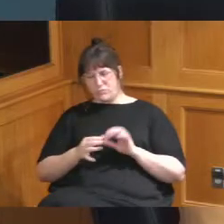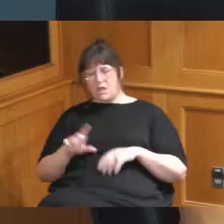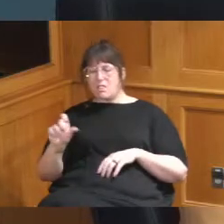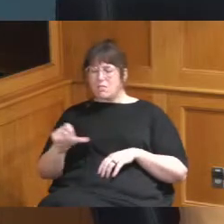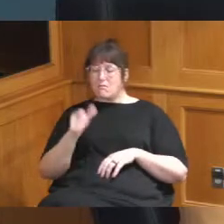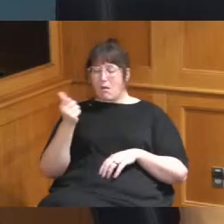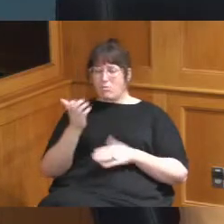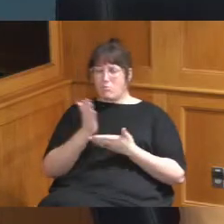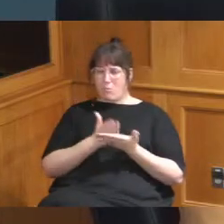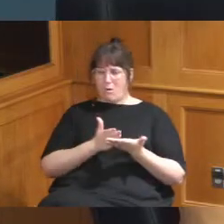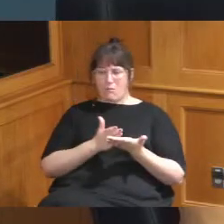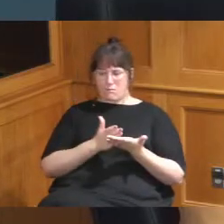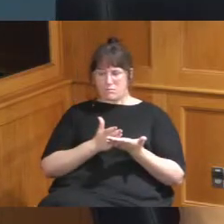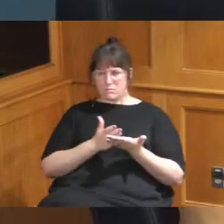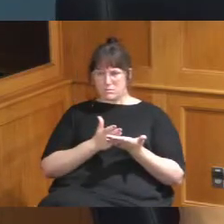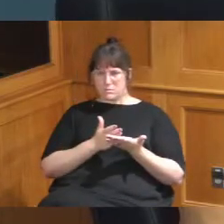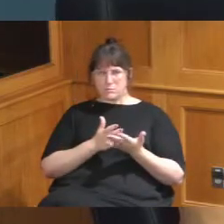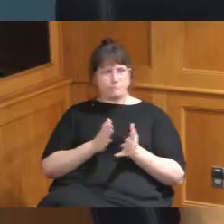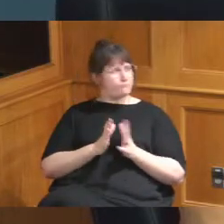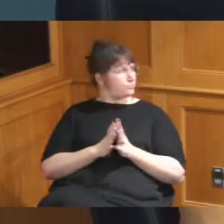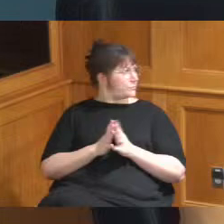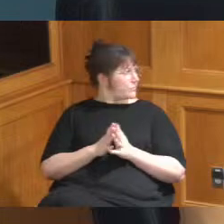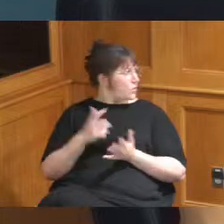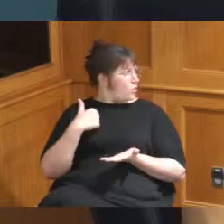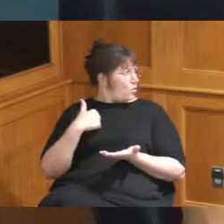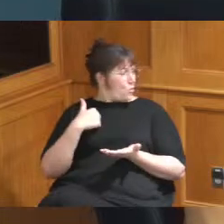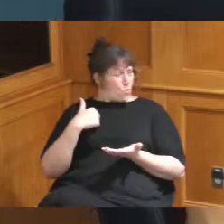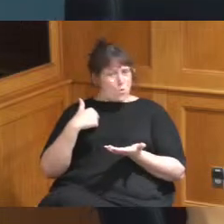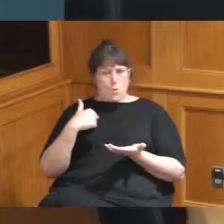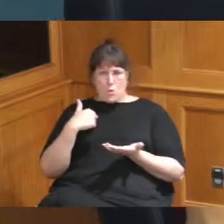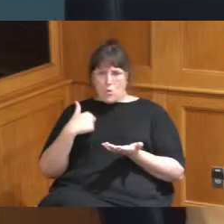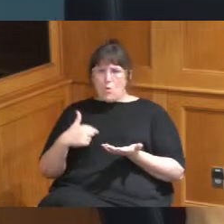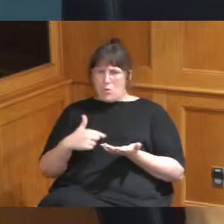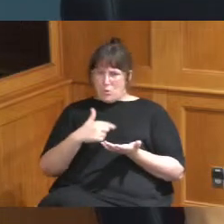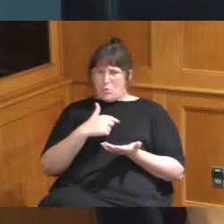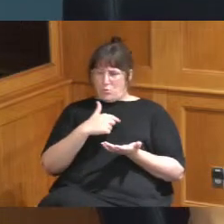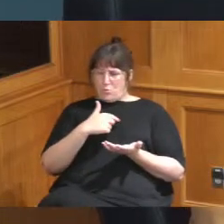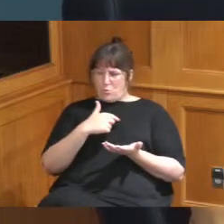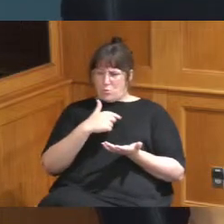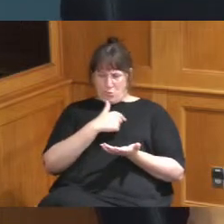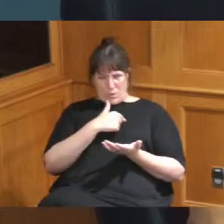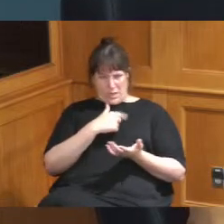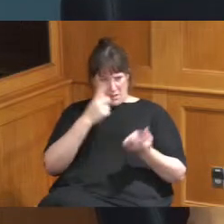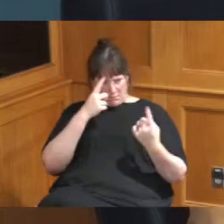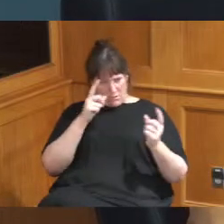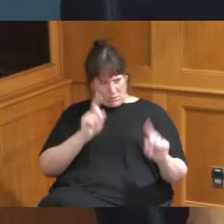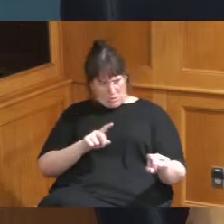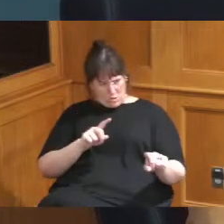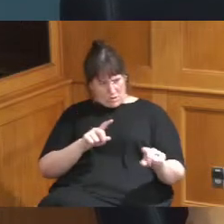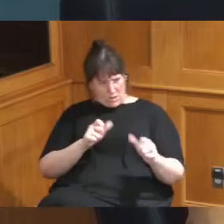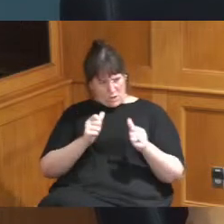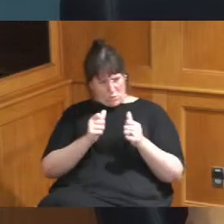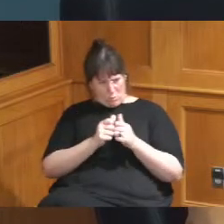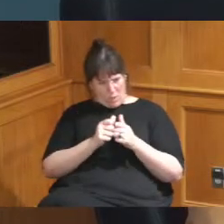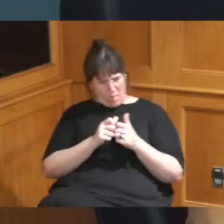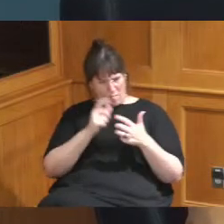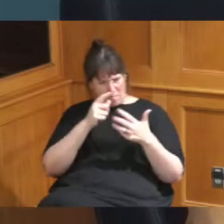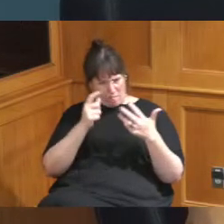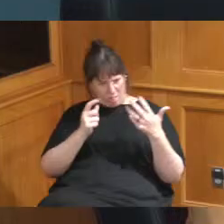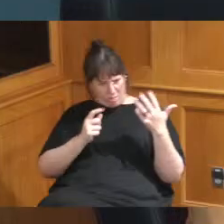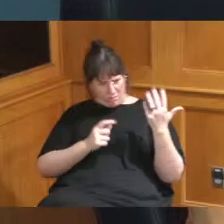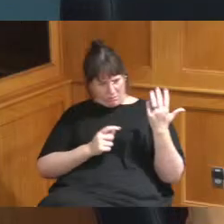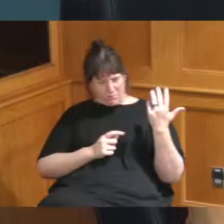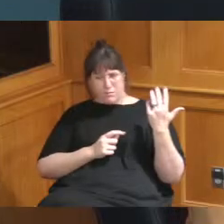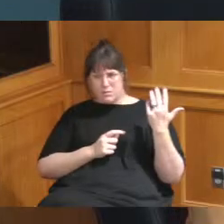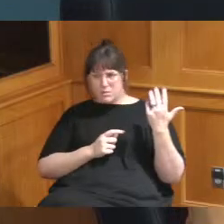piece about this is that we have come to an agreement with the Bengals on these terms under conditions that